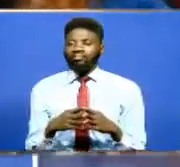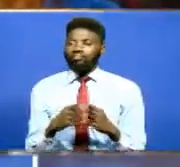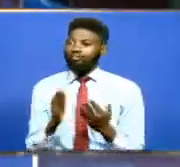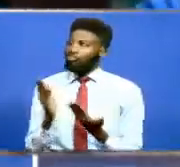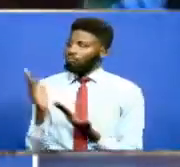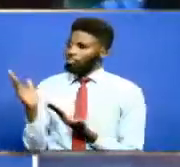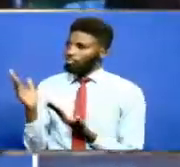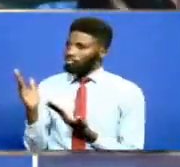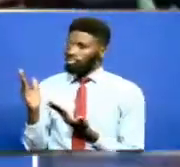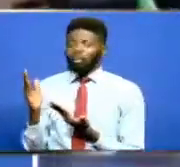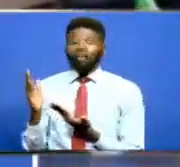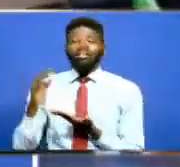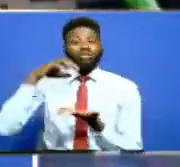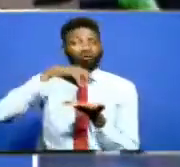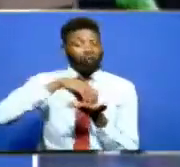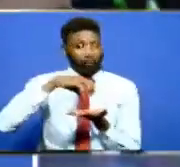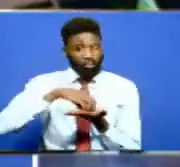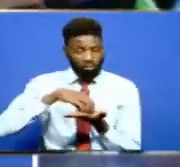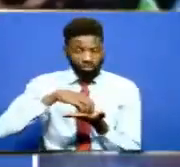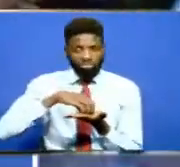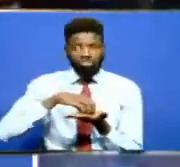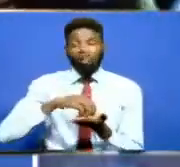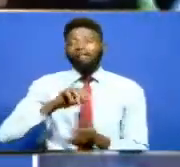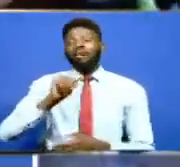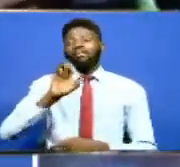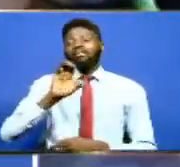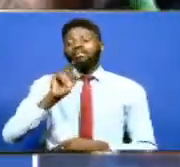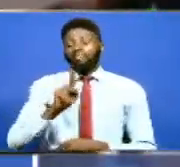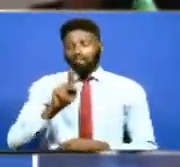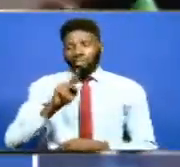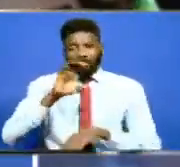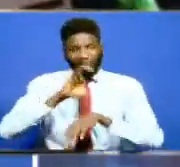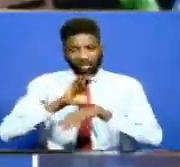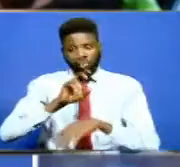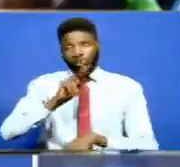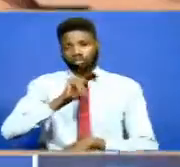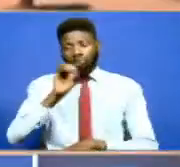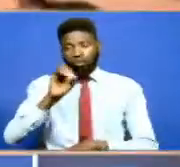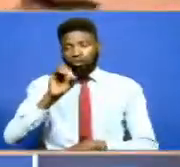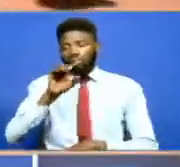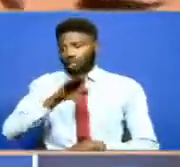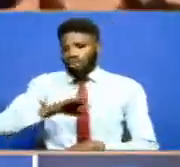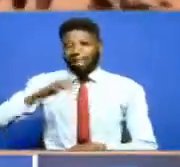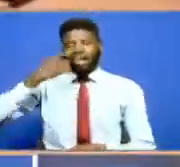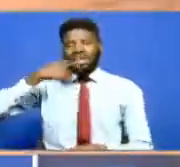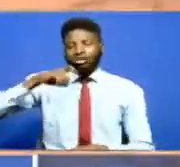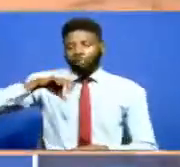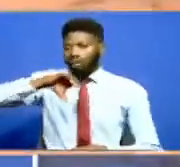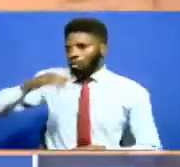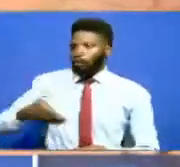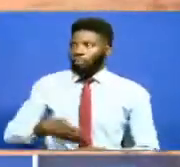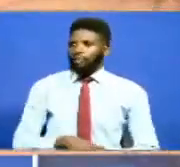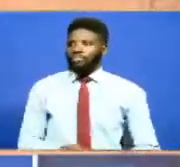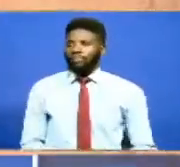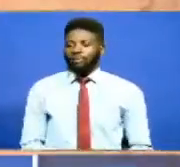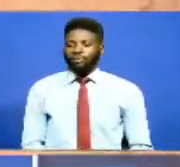this was the situation at No Anglican Church in No Ward, Kitui County.